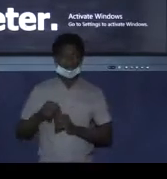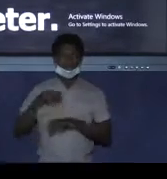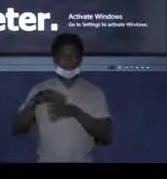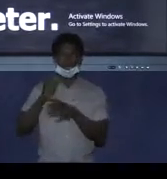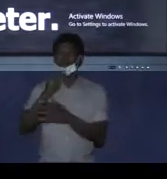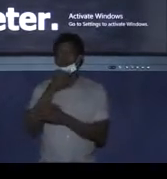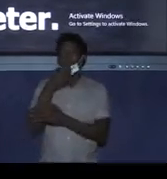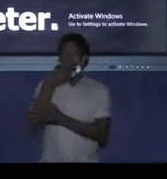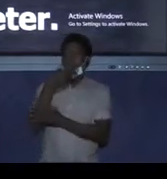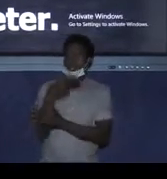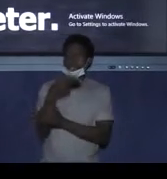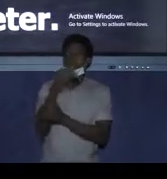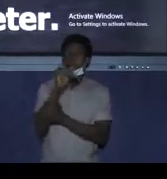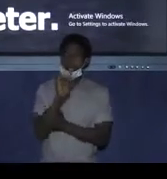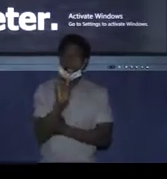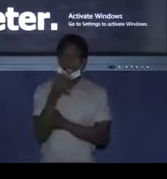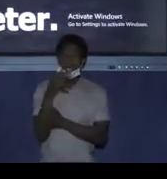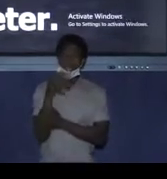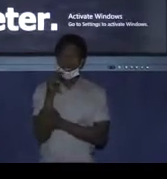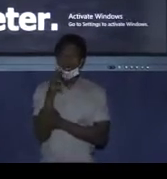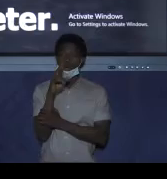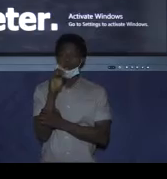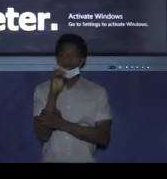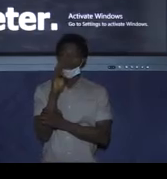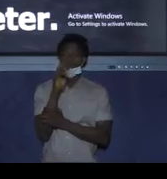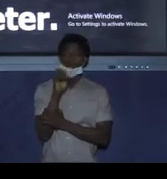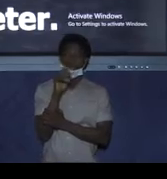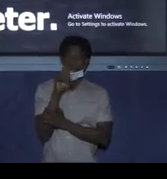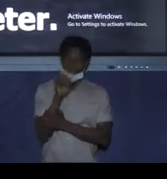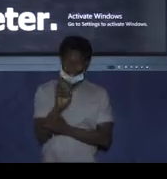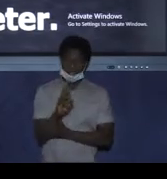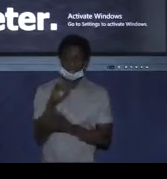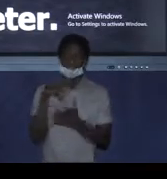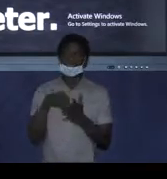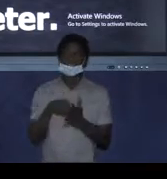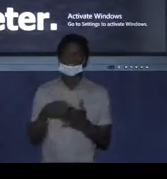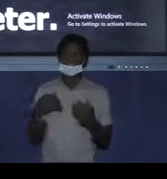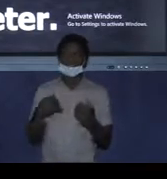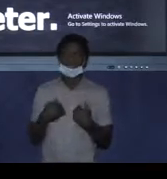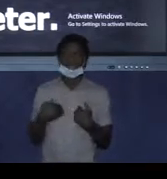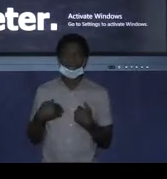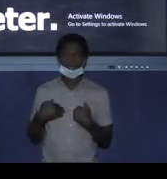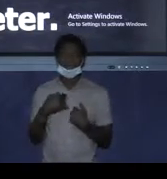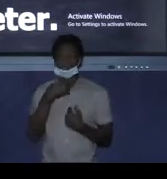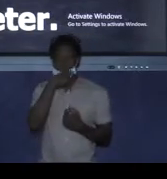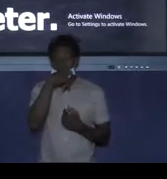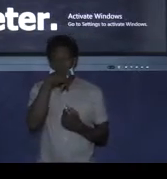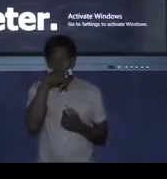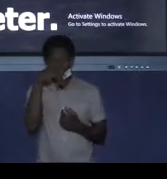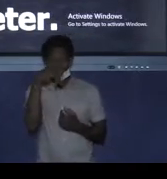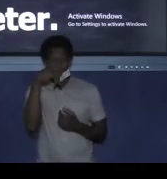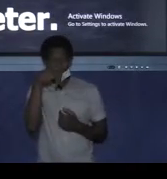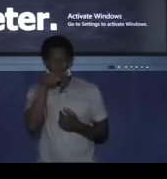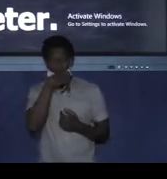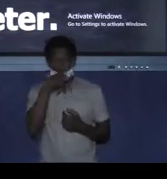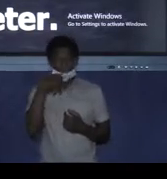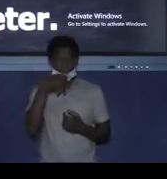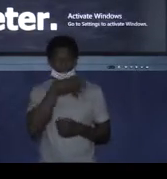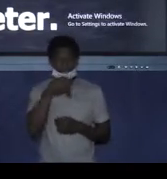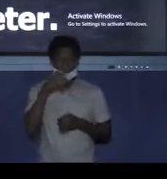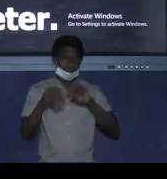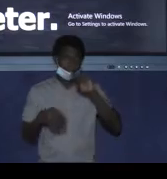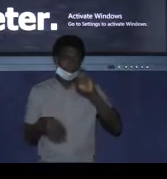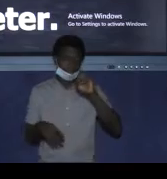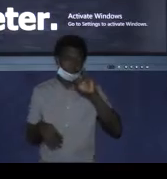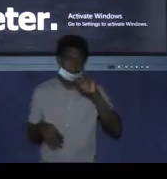called hygrometer. They are together called what? Hygrometer. It has the dry bulb. It also has the wet bulb